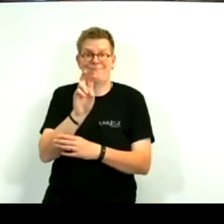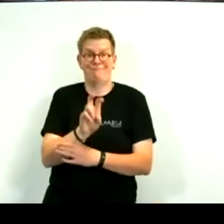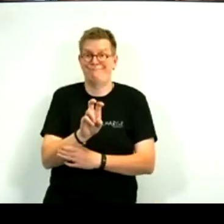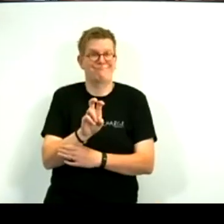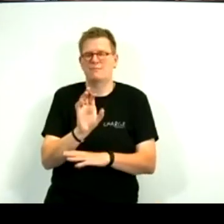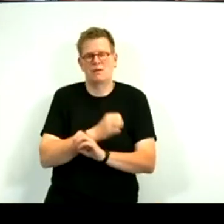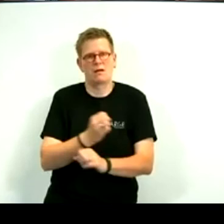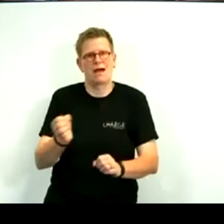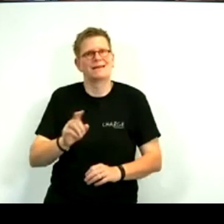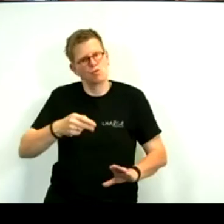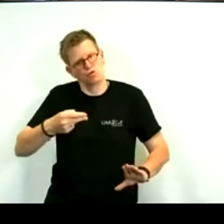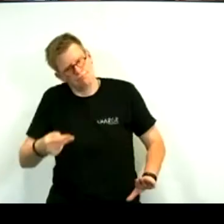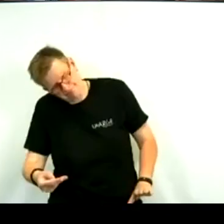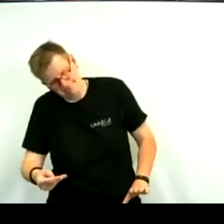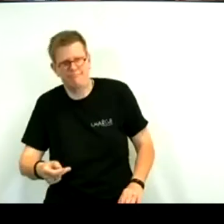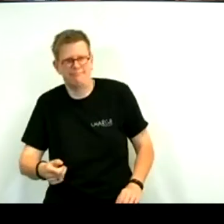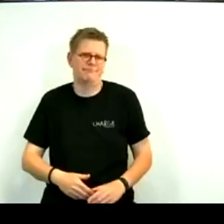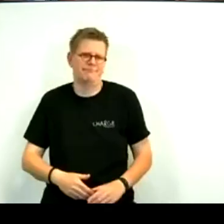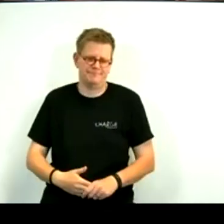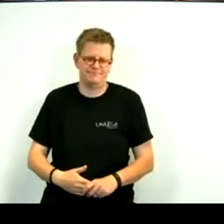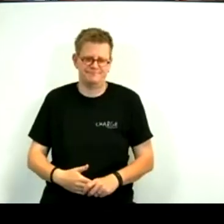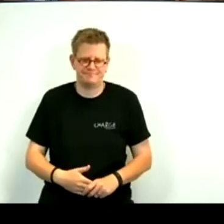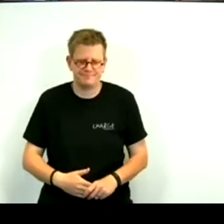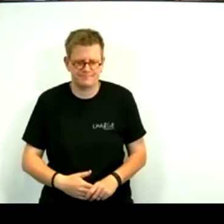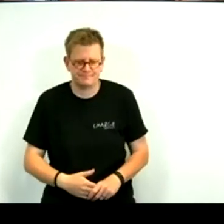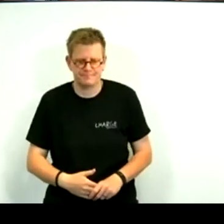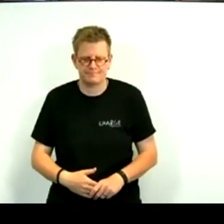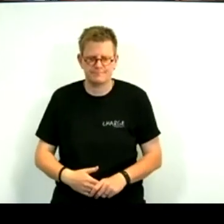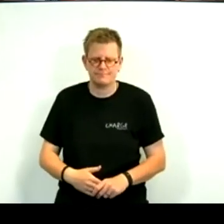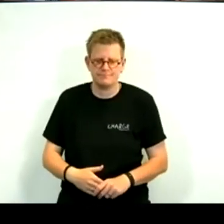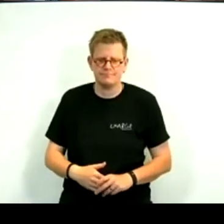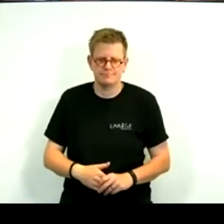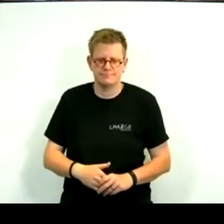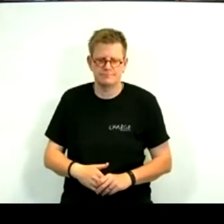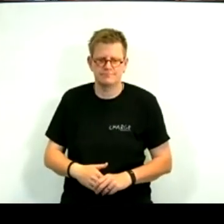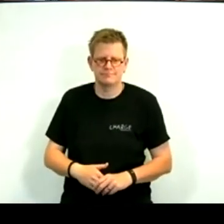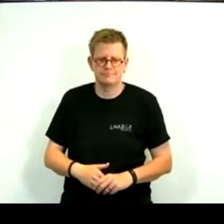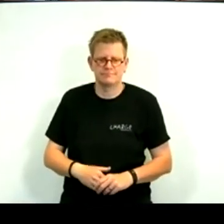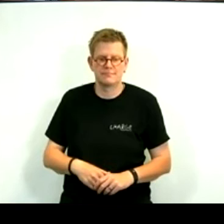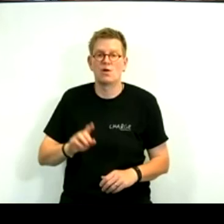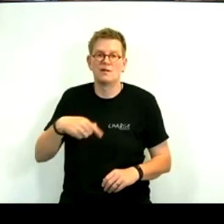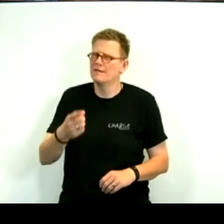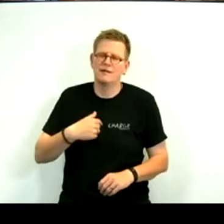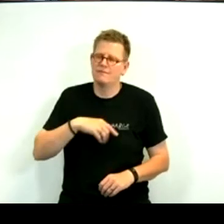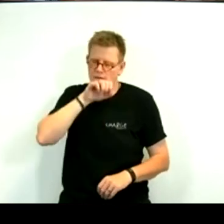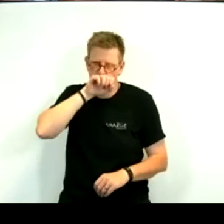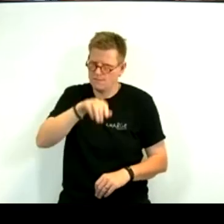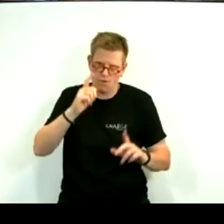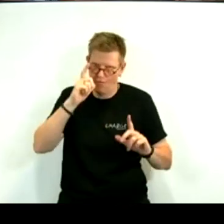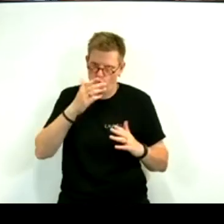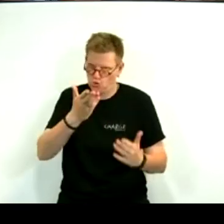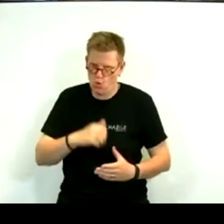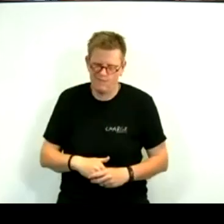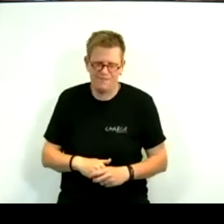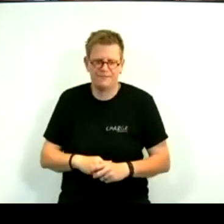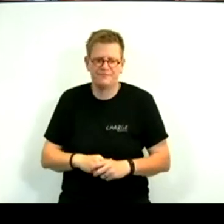this age developmentally. And then the next picture is one of my favorites. This boy is on a couch